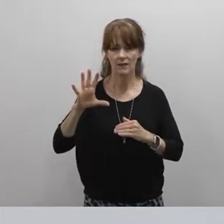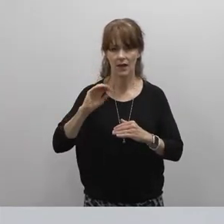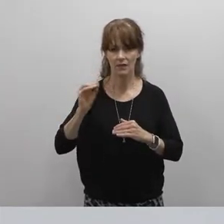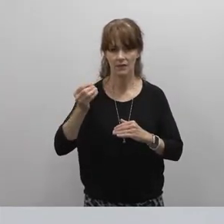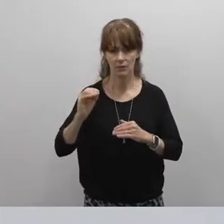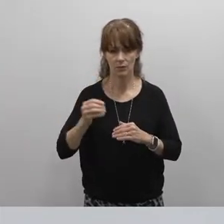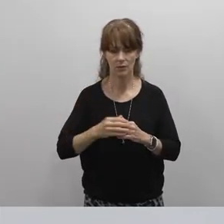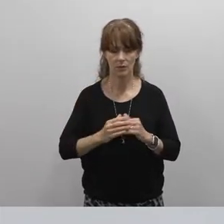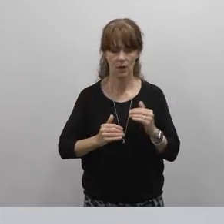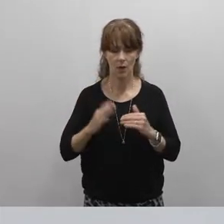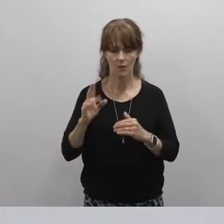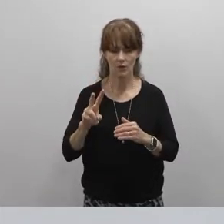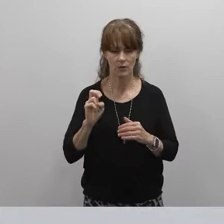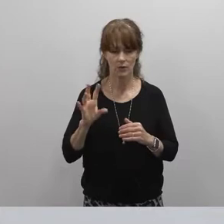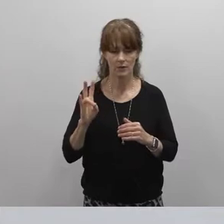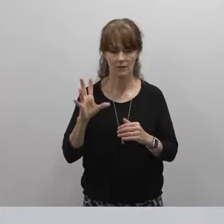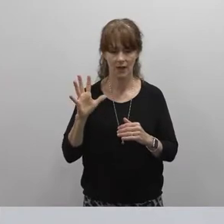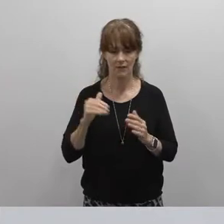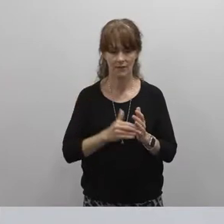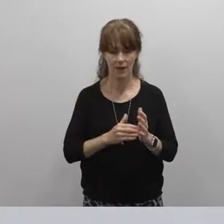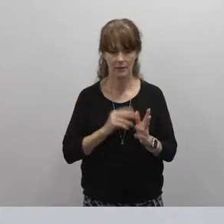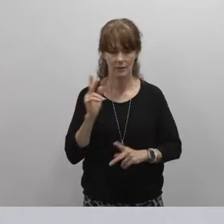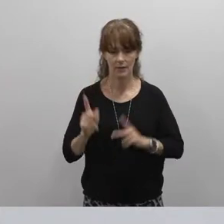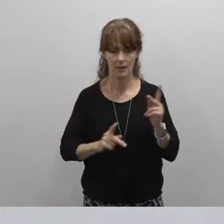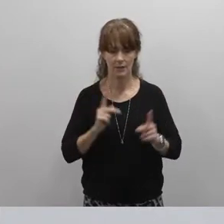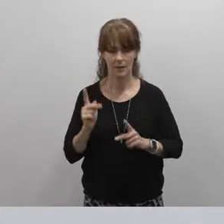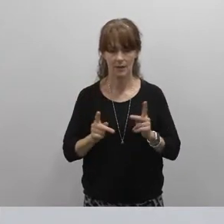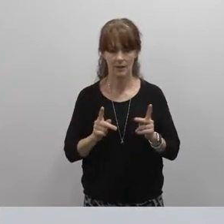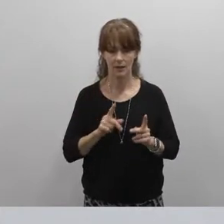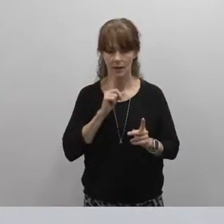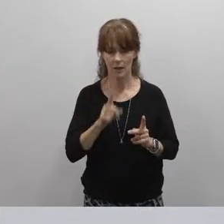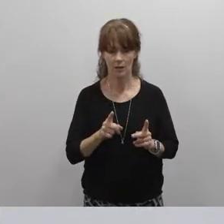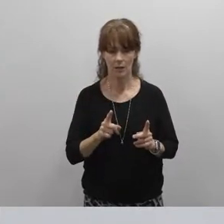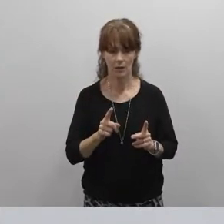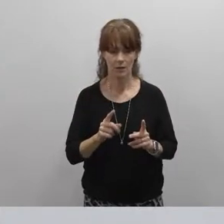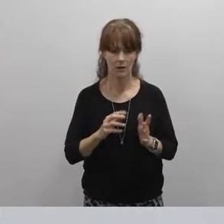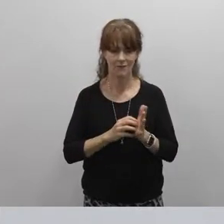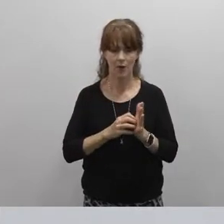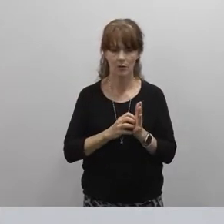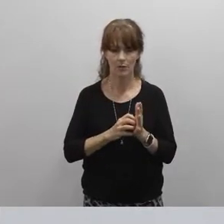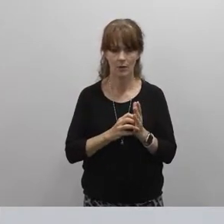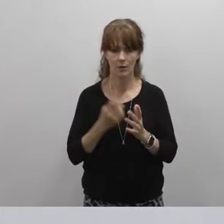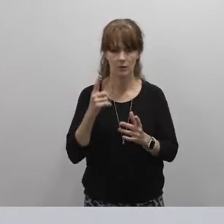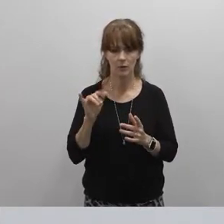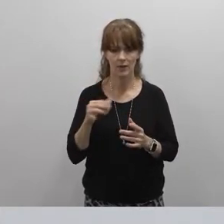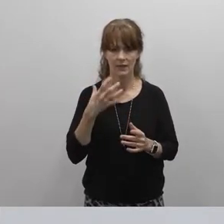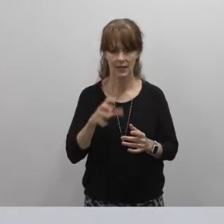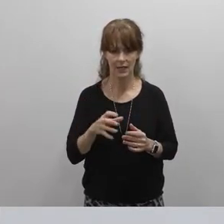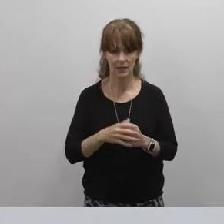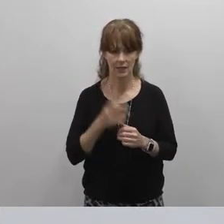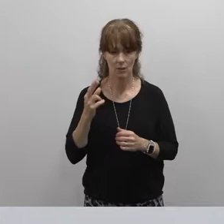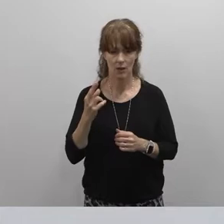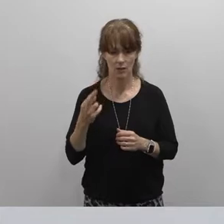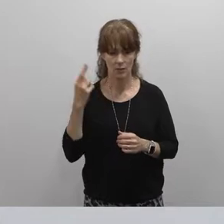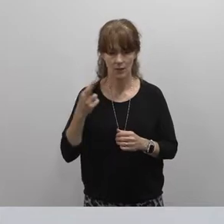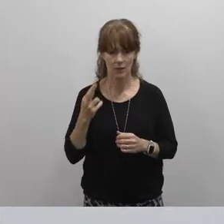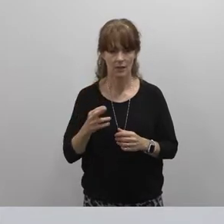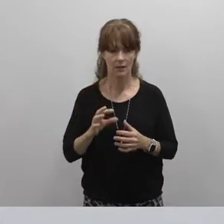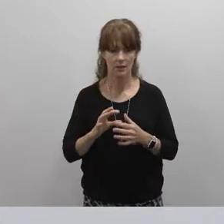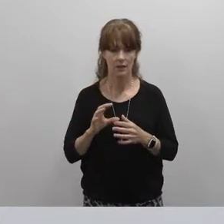are over 275,000 people in Long Beach who are extremely vulnerable to this. This is just one reason. This is a